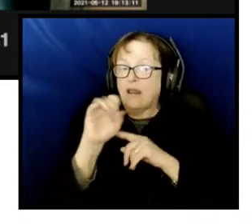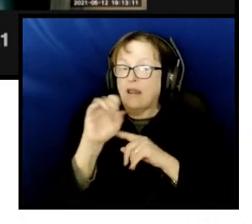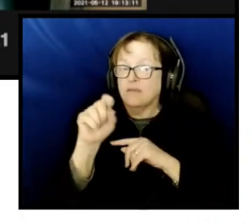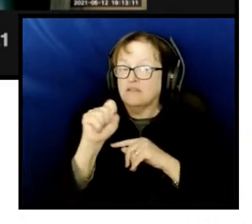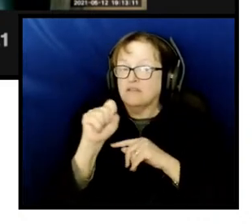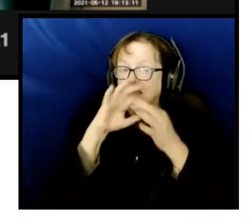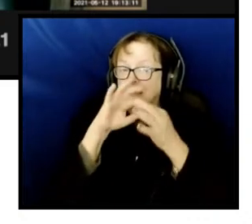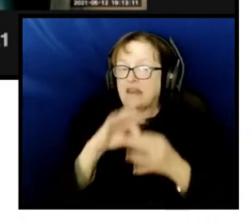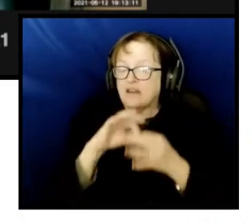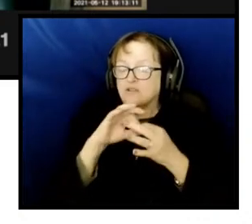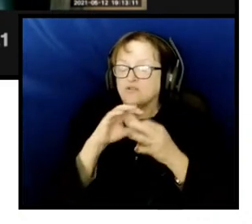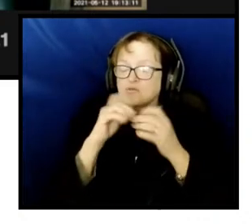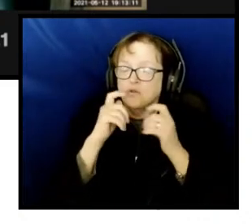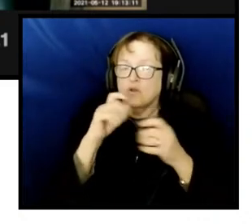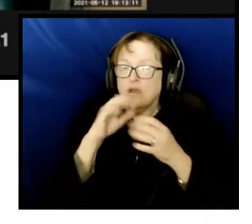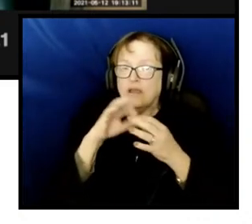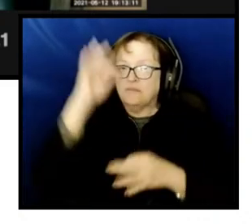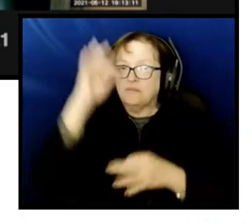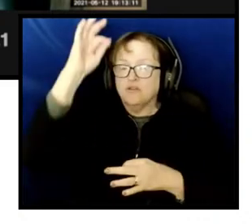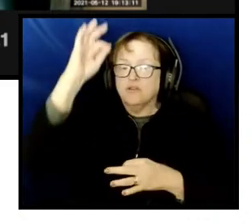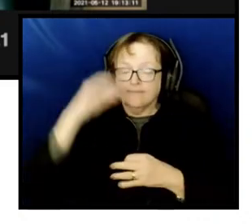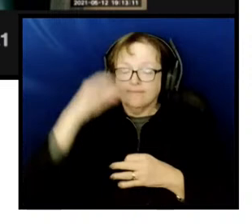greater spirits.